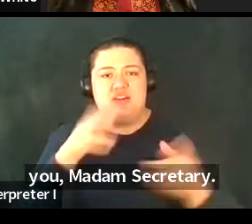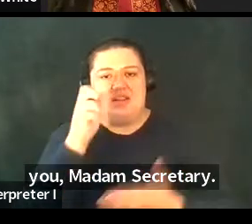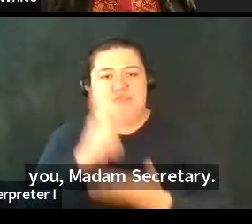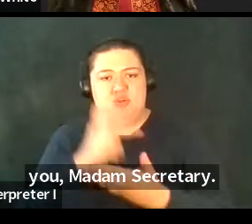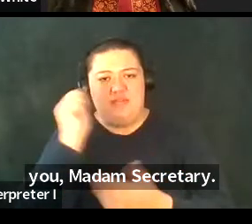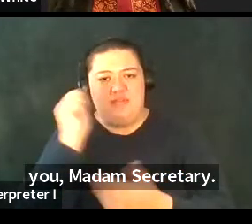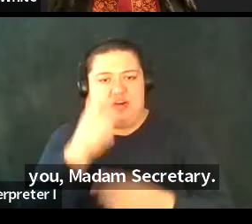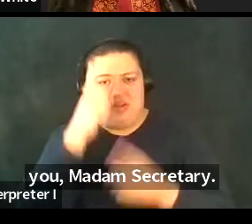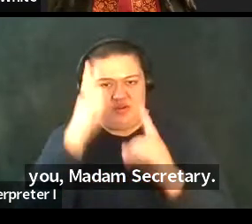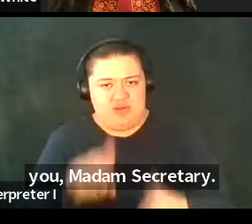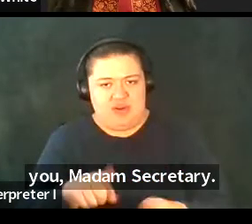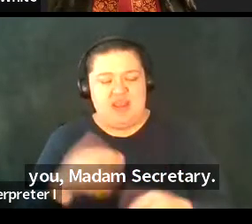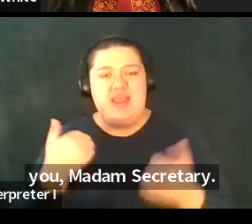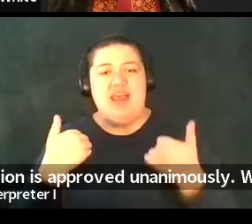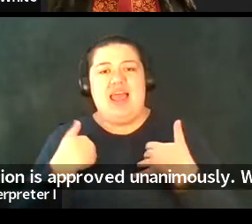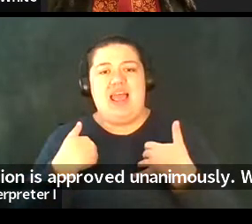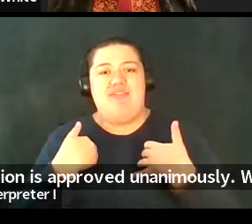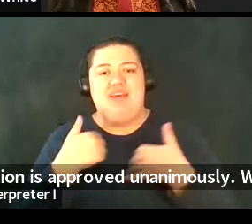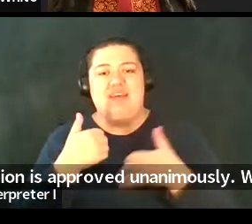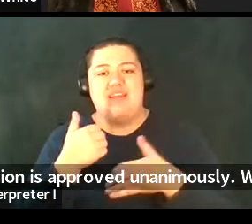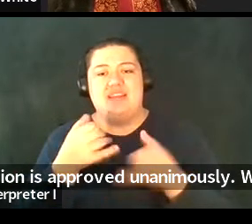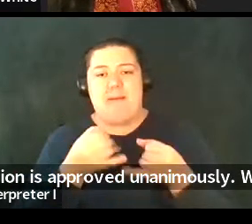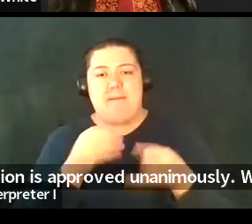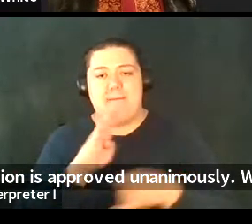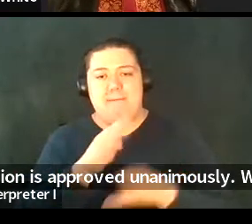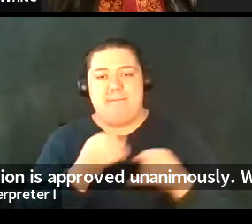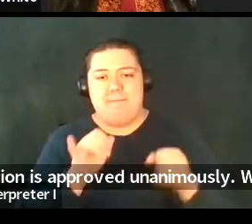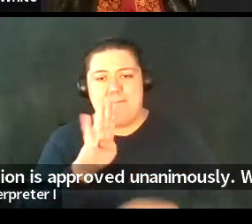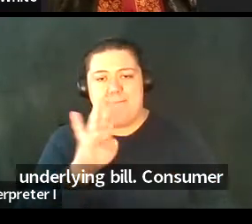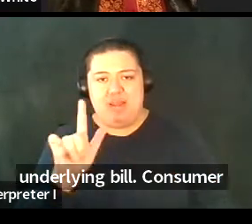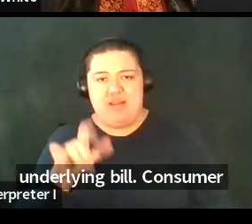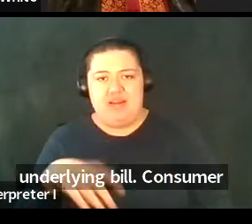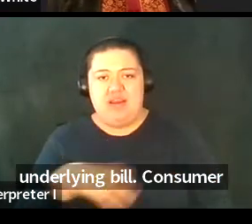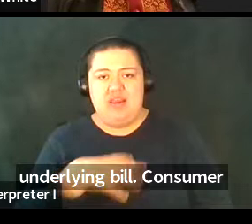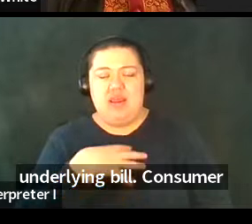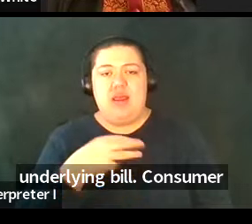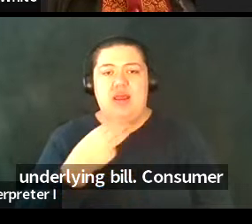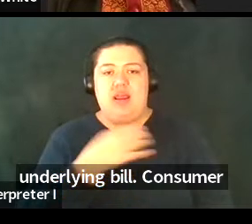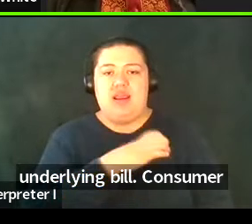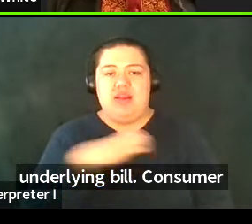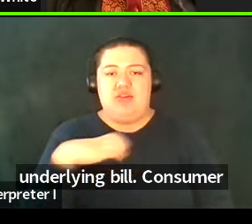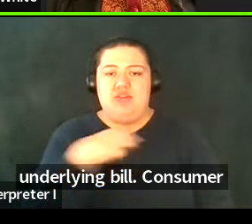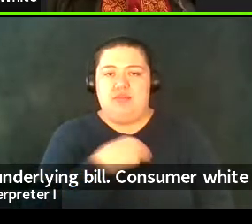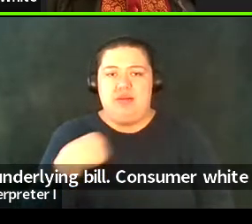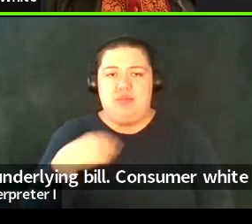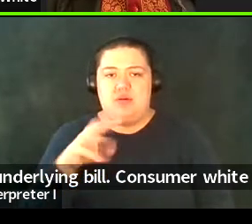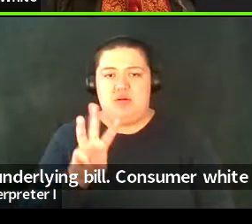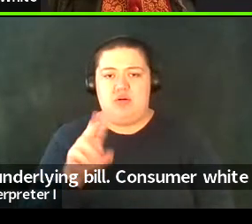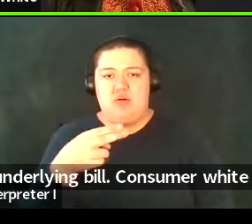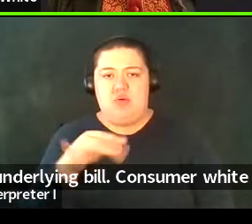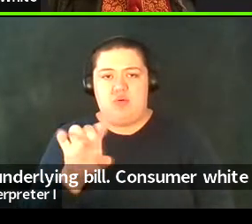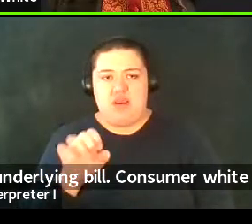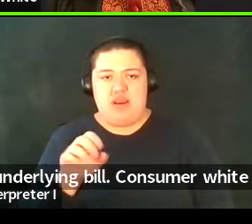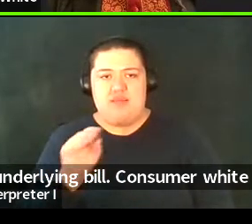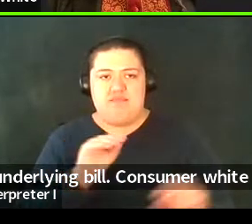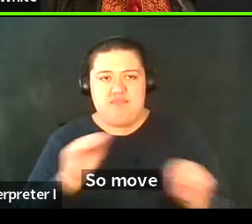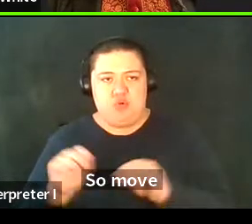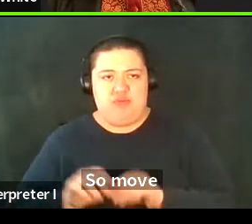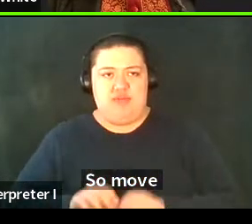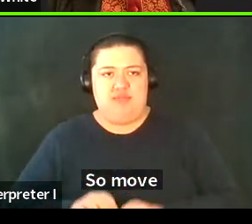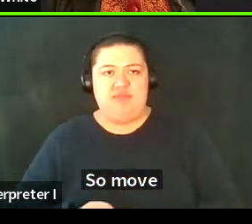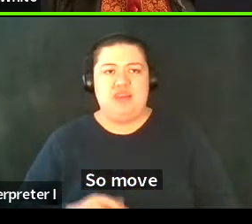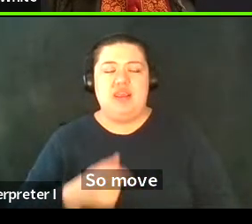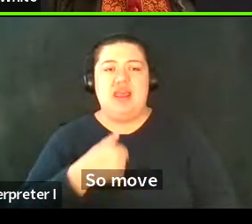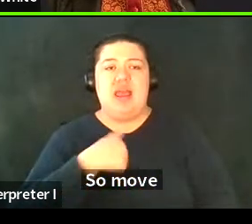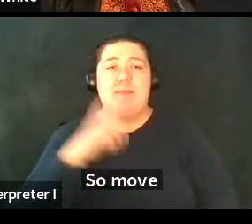have the underlying bill. Councilmember White, So moved. and I'm